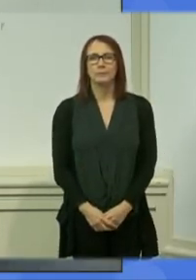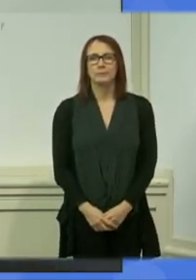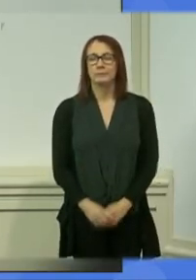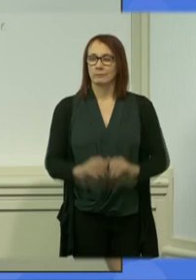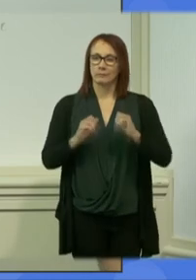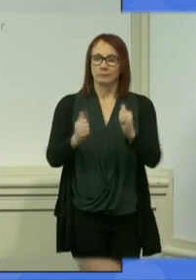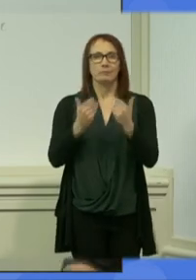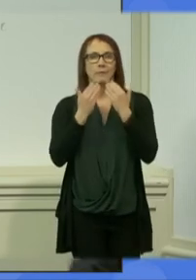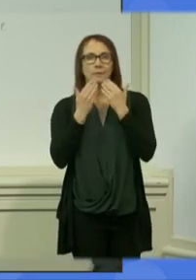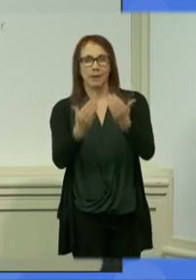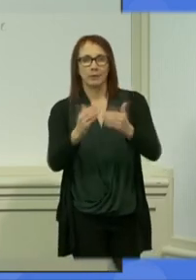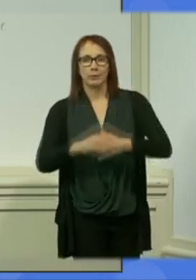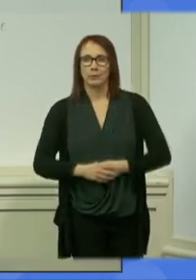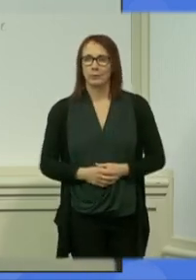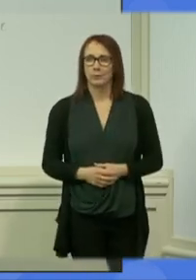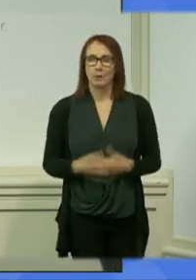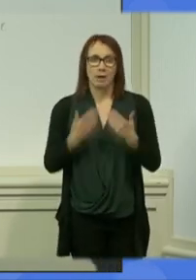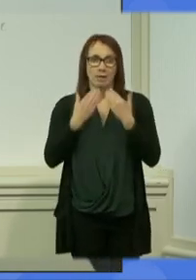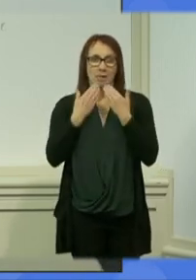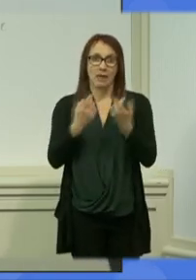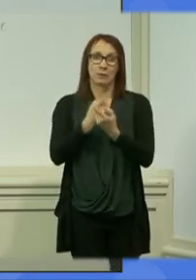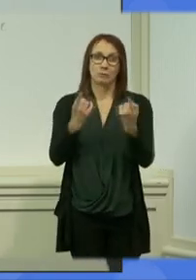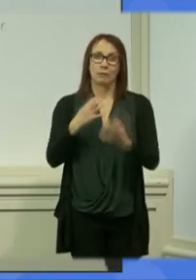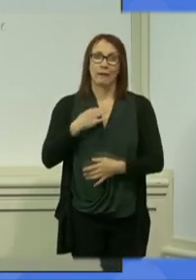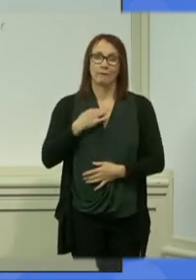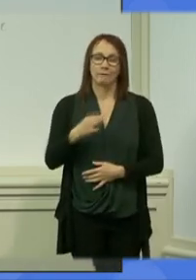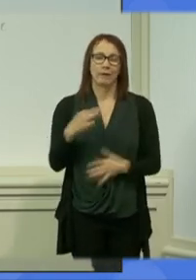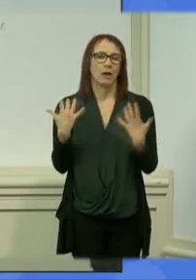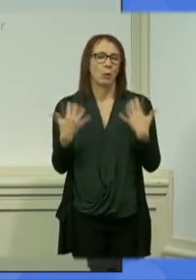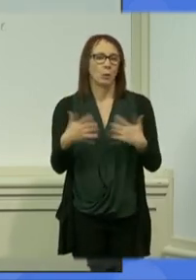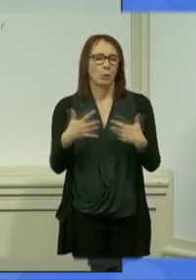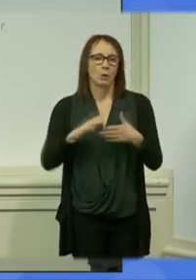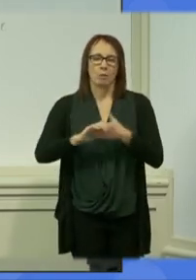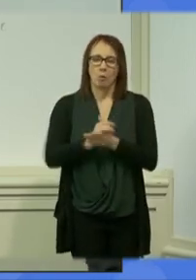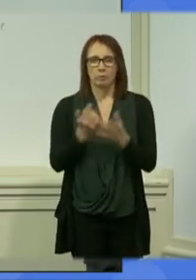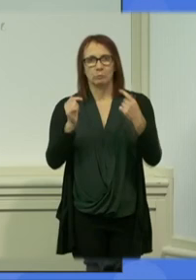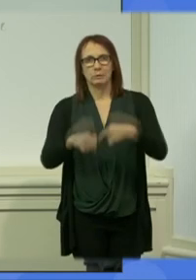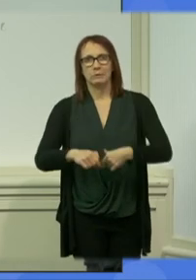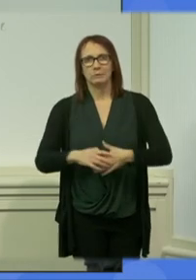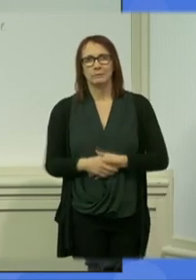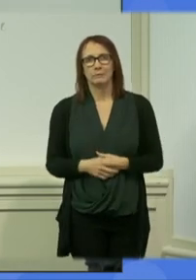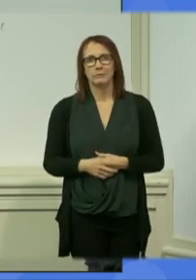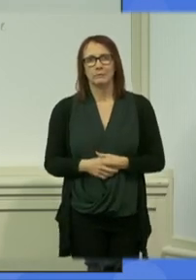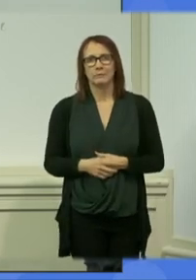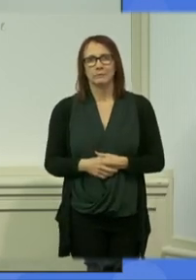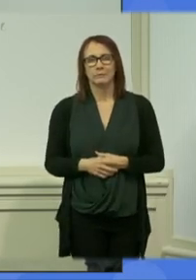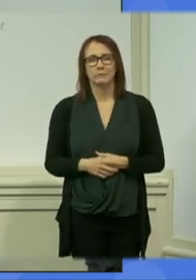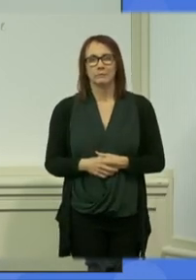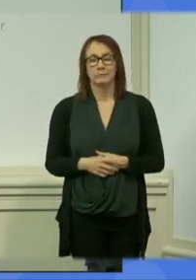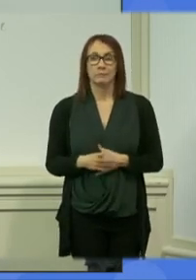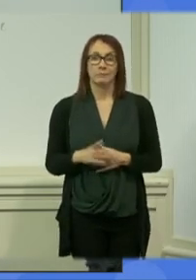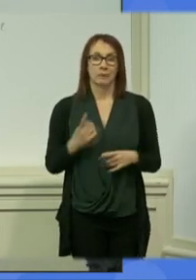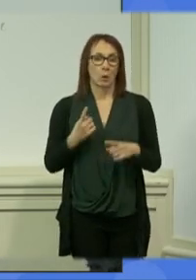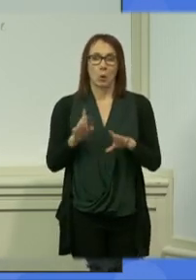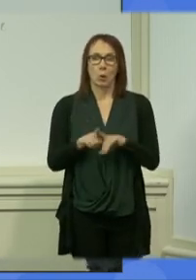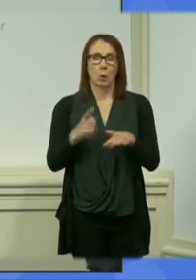Okay, thank you very much. And first of all, thank you very much for having me here. It's a great pleasure to be able to be part of this. I'll also start just with a quick apology,